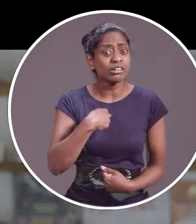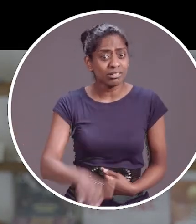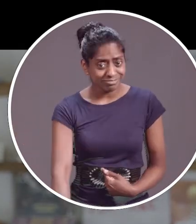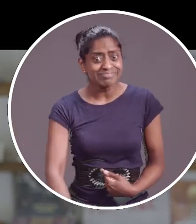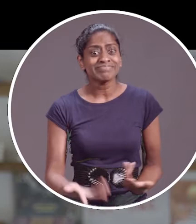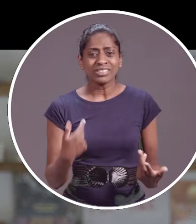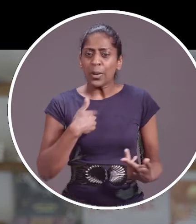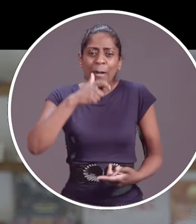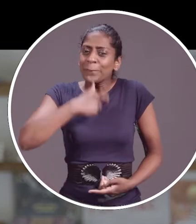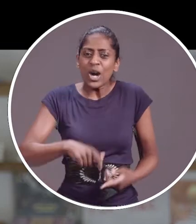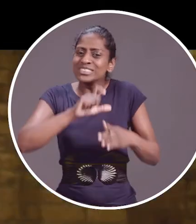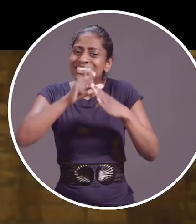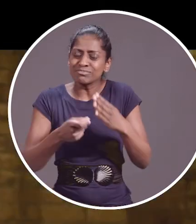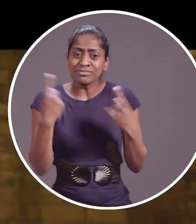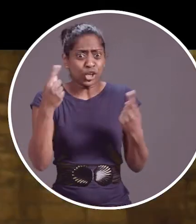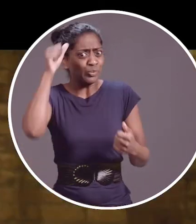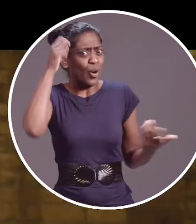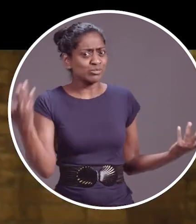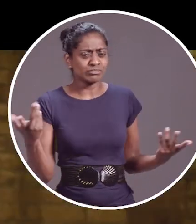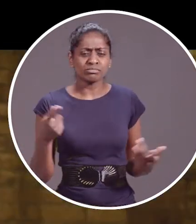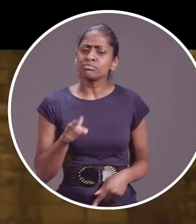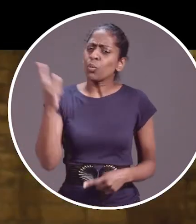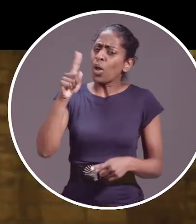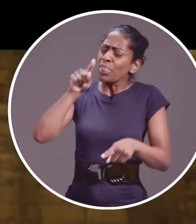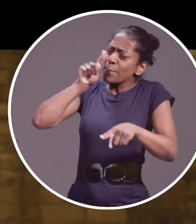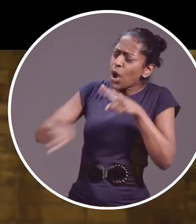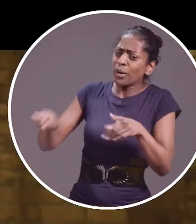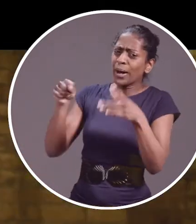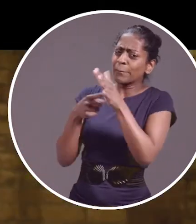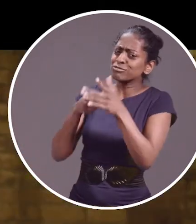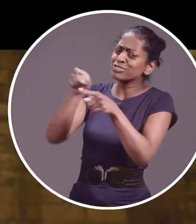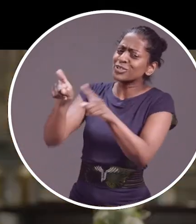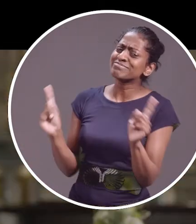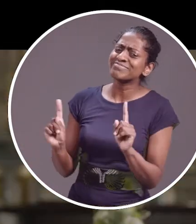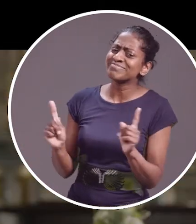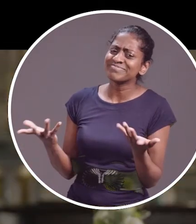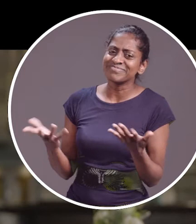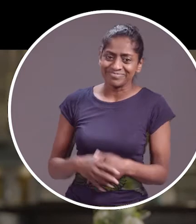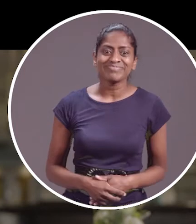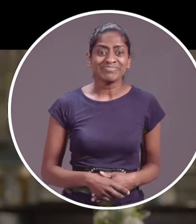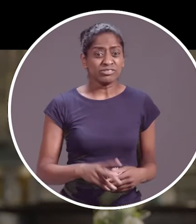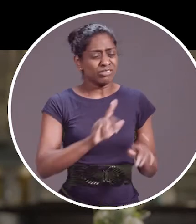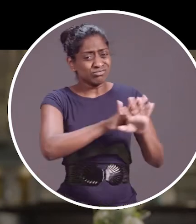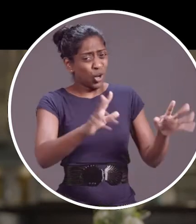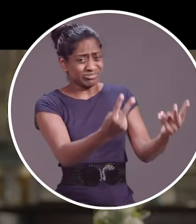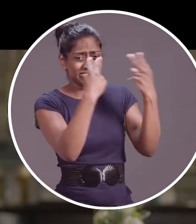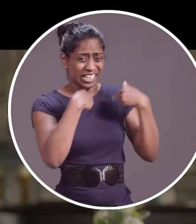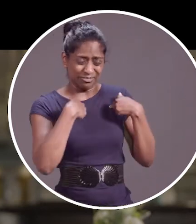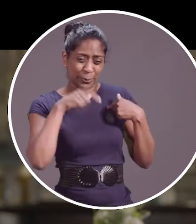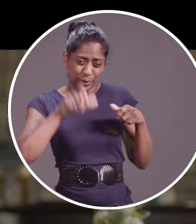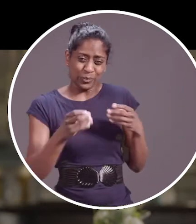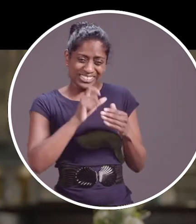not a person with disabilities. Who knows? What's most important to you? Don't see me as